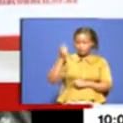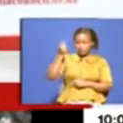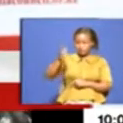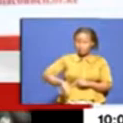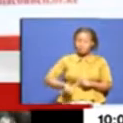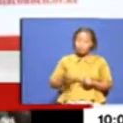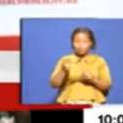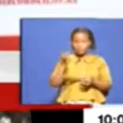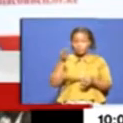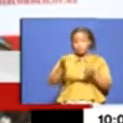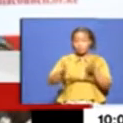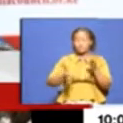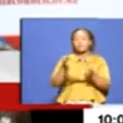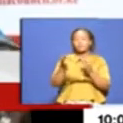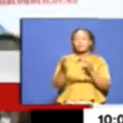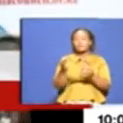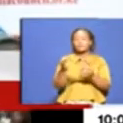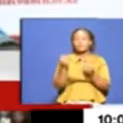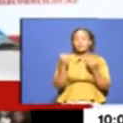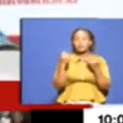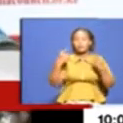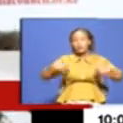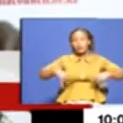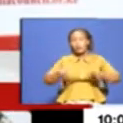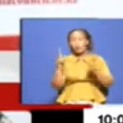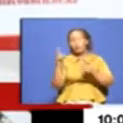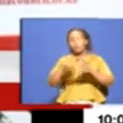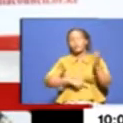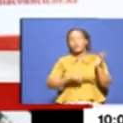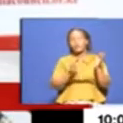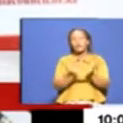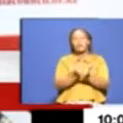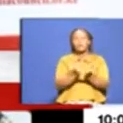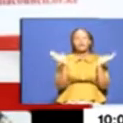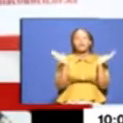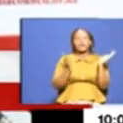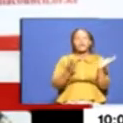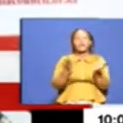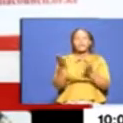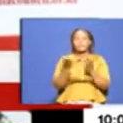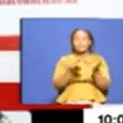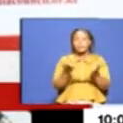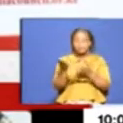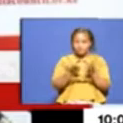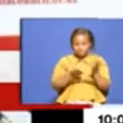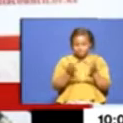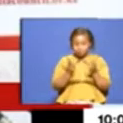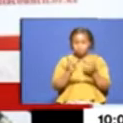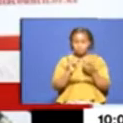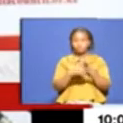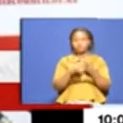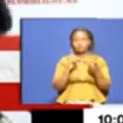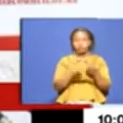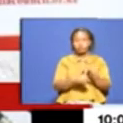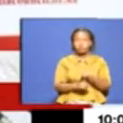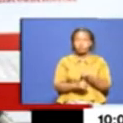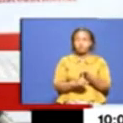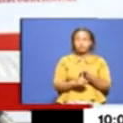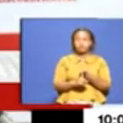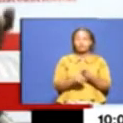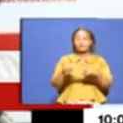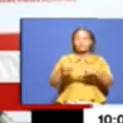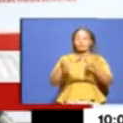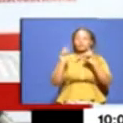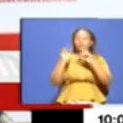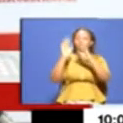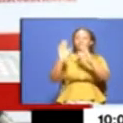allowed public servants to, among other things, that they go campaign. If